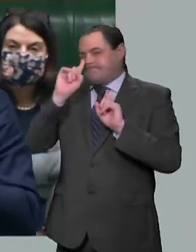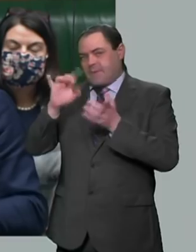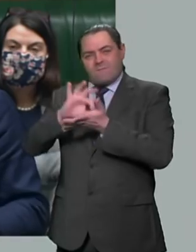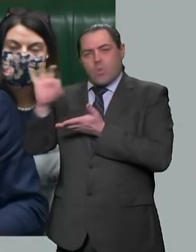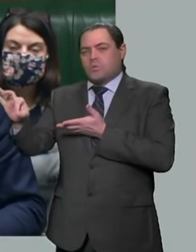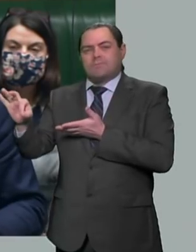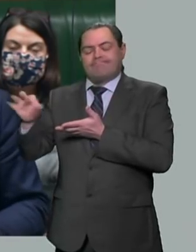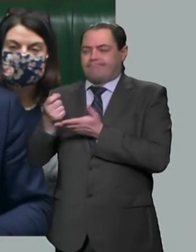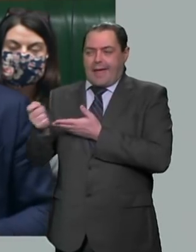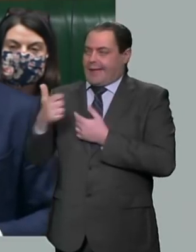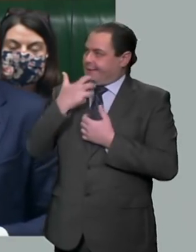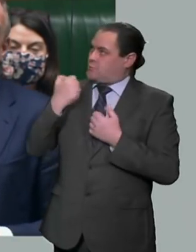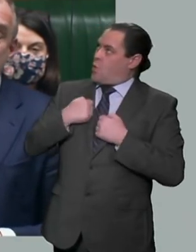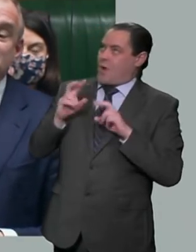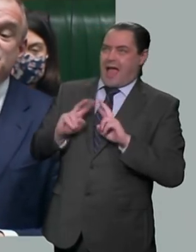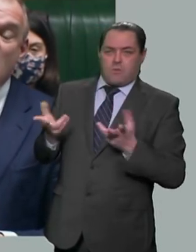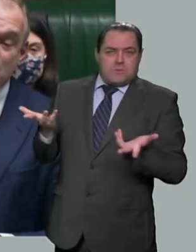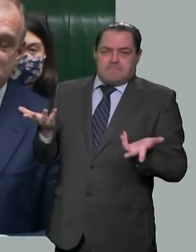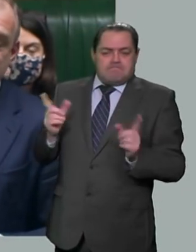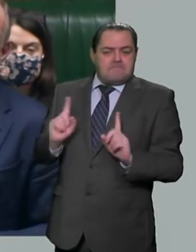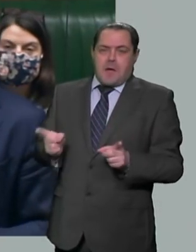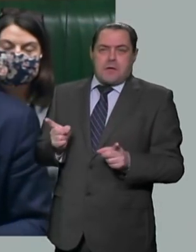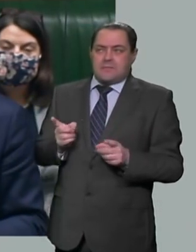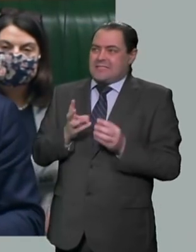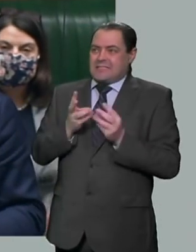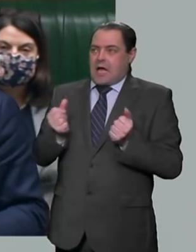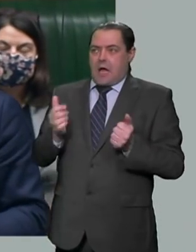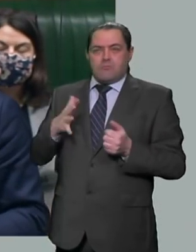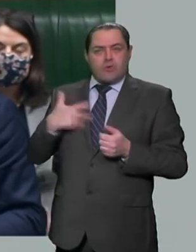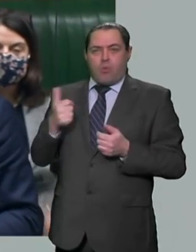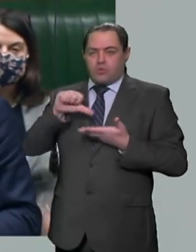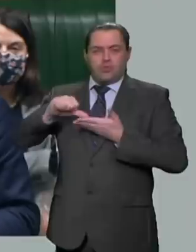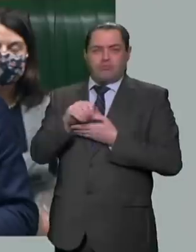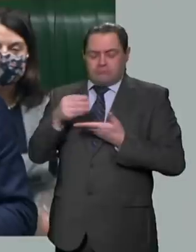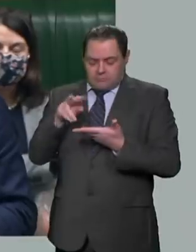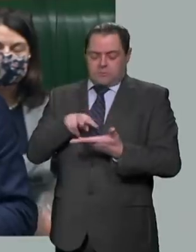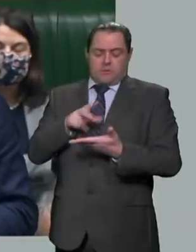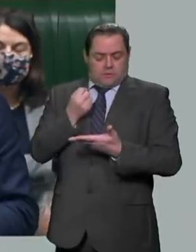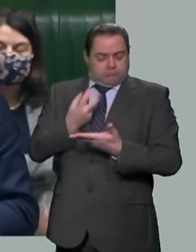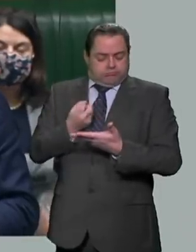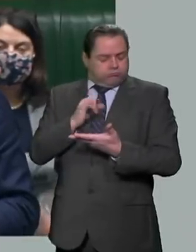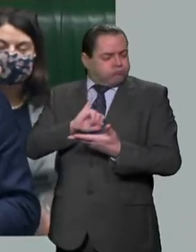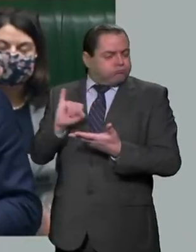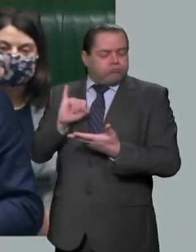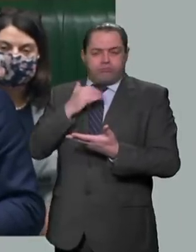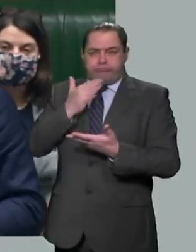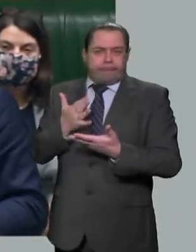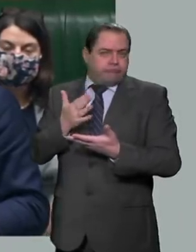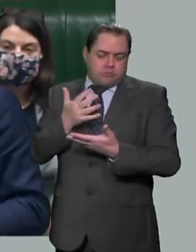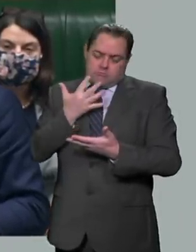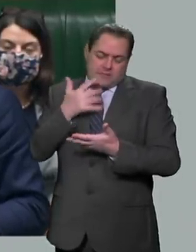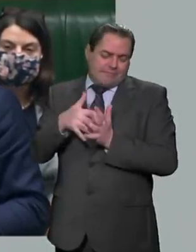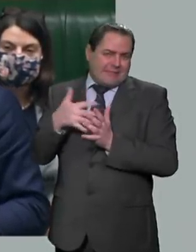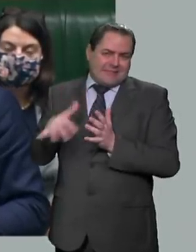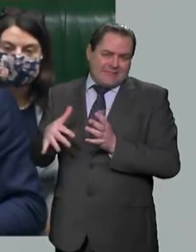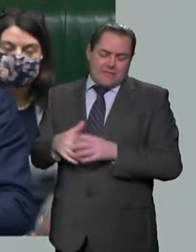know many are already afraid even to open their heating bills. Does the Prime Minister accept